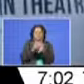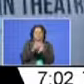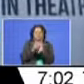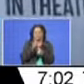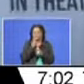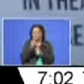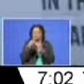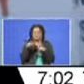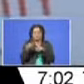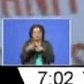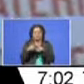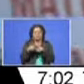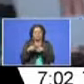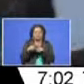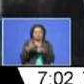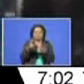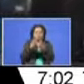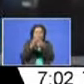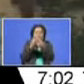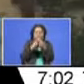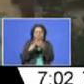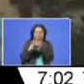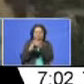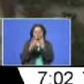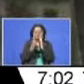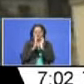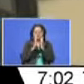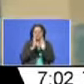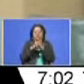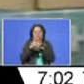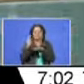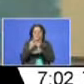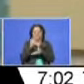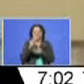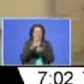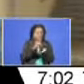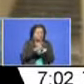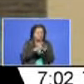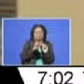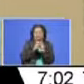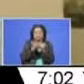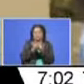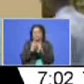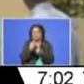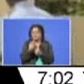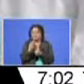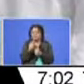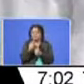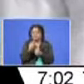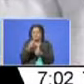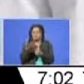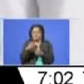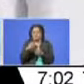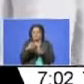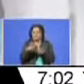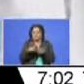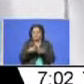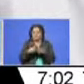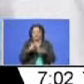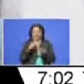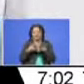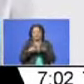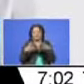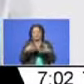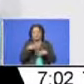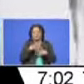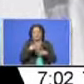attend joint union talks on Monday with the Prime Minister, as he feels their issues are of maximum interest and that a private meeting